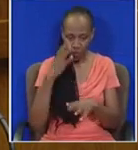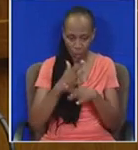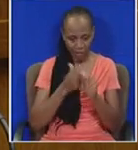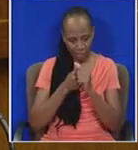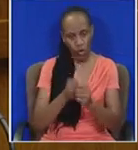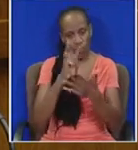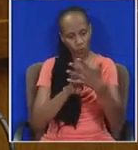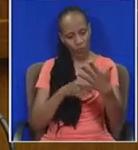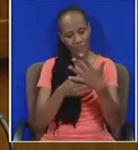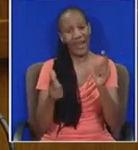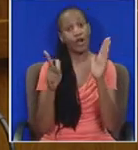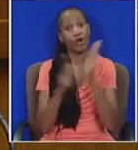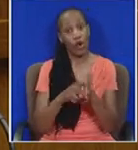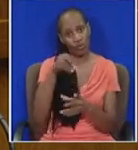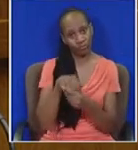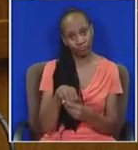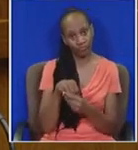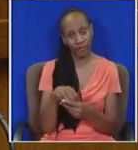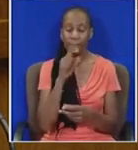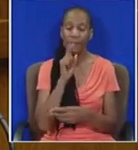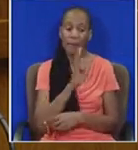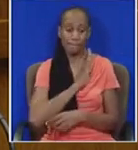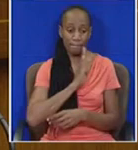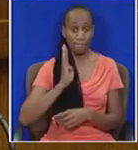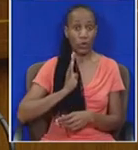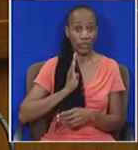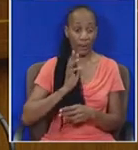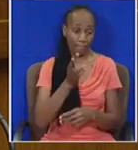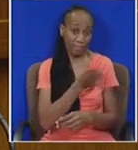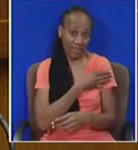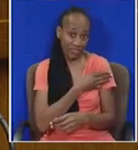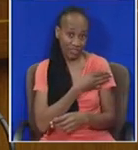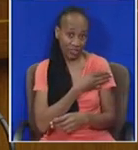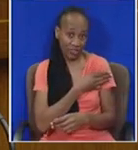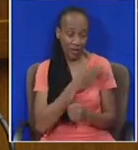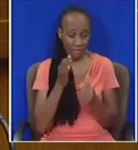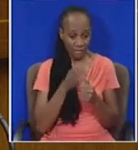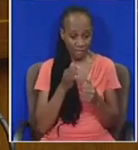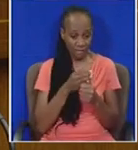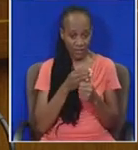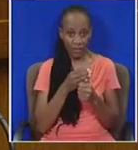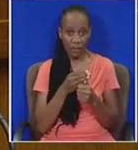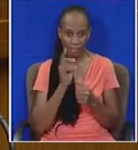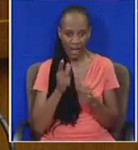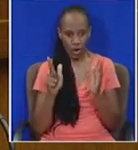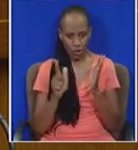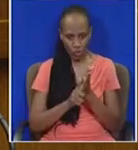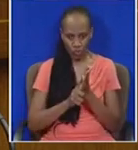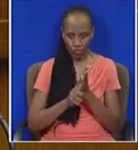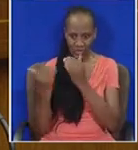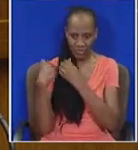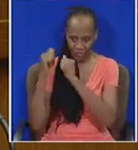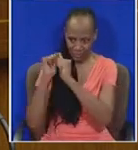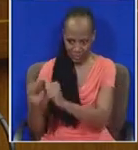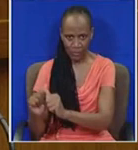framework. This means that the board's managers must first and foremost discharge their legal duties without